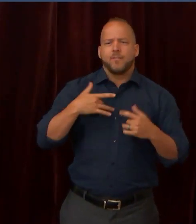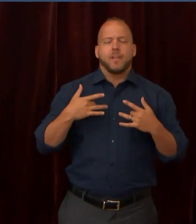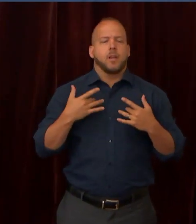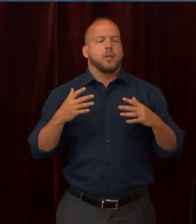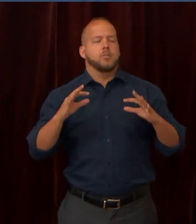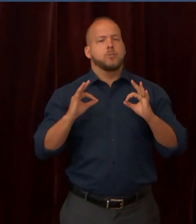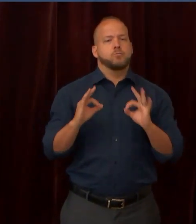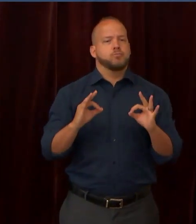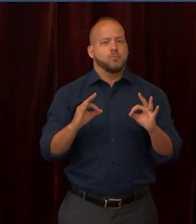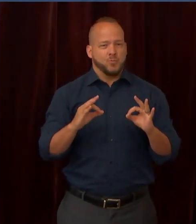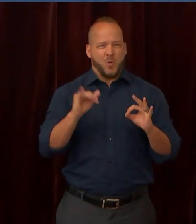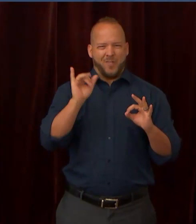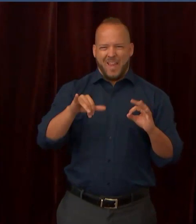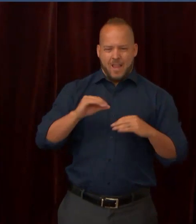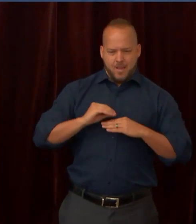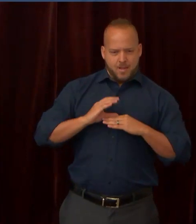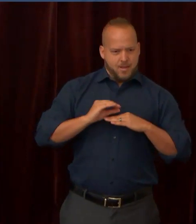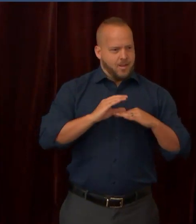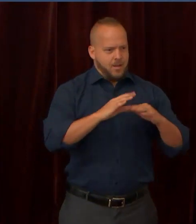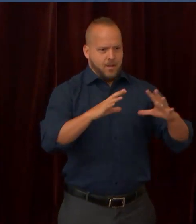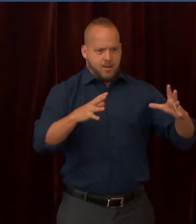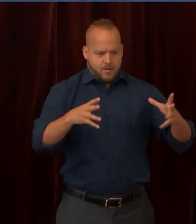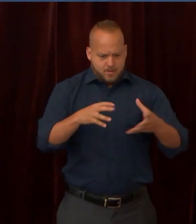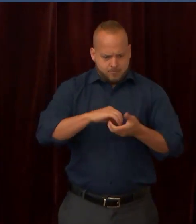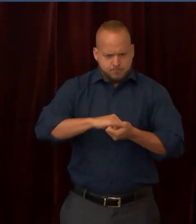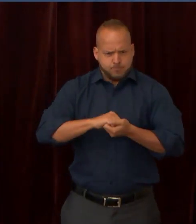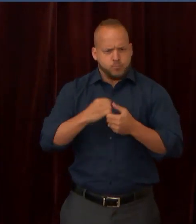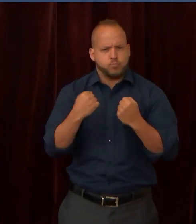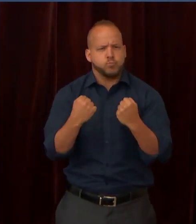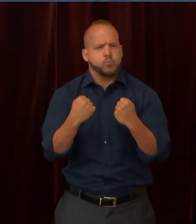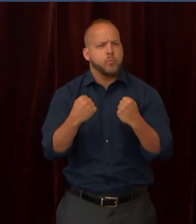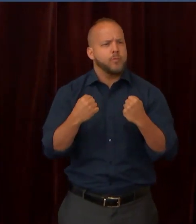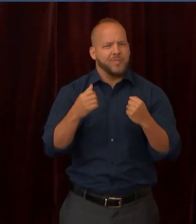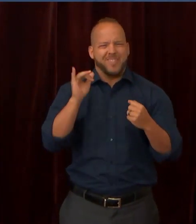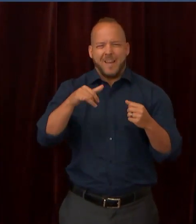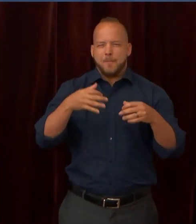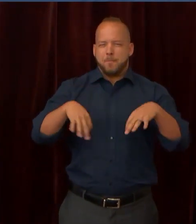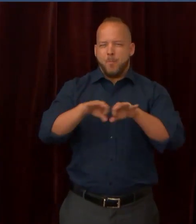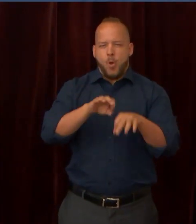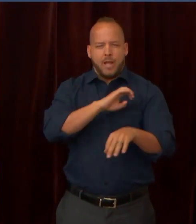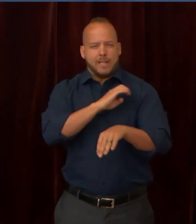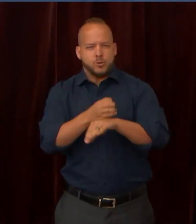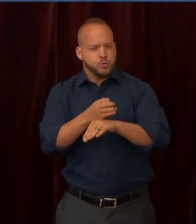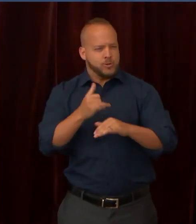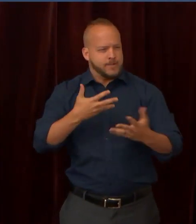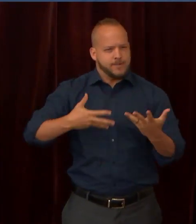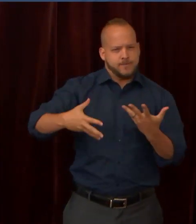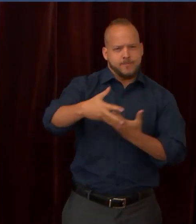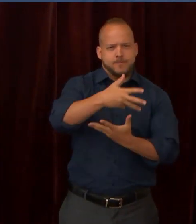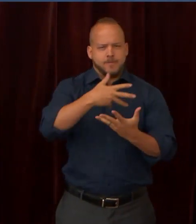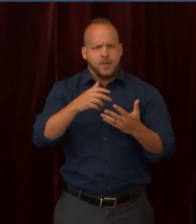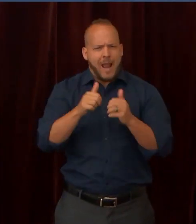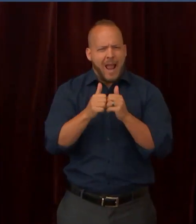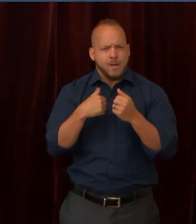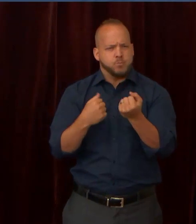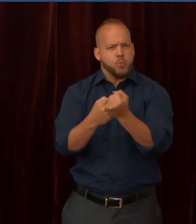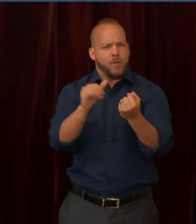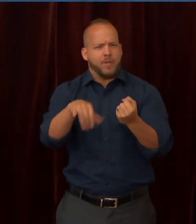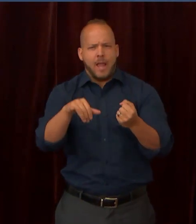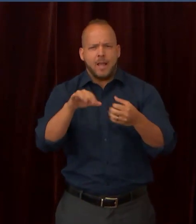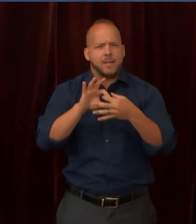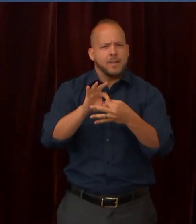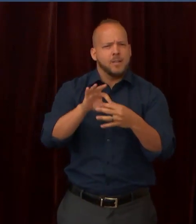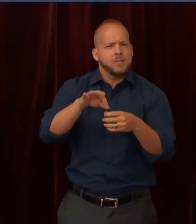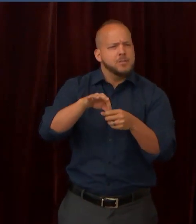today I'm pleased to be able to announce new additional guidance for religious groups, both in Phase 1 and